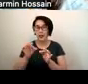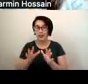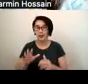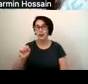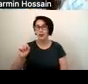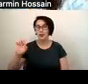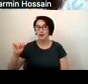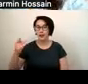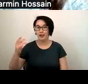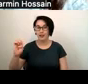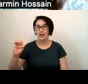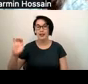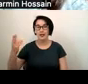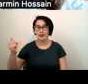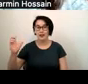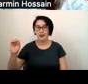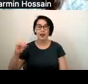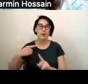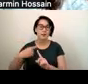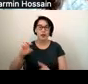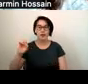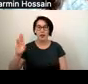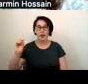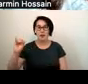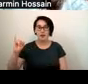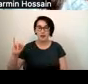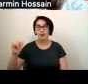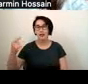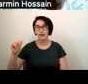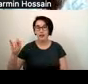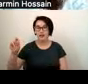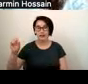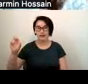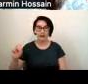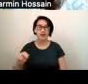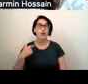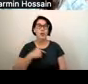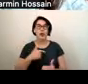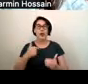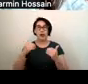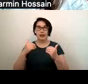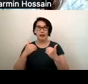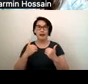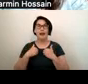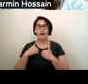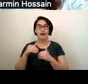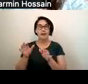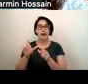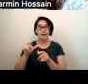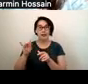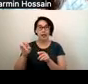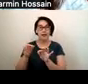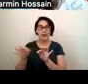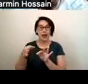Chow. We have live captioning provided by AI Media. We will be recording this workshop and sharing the